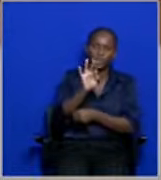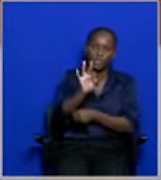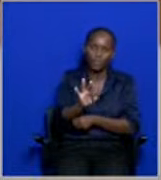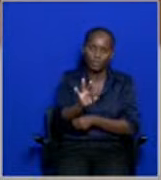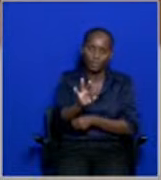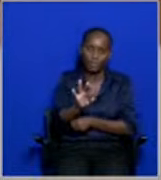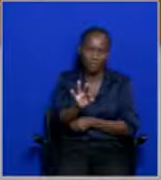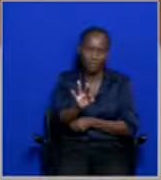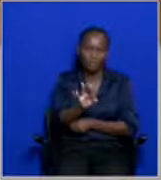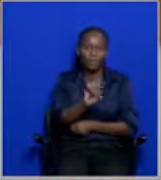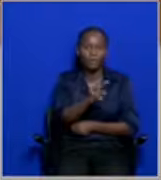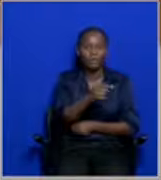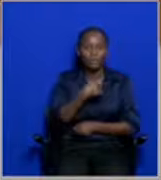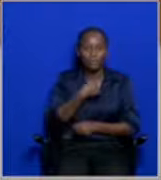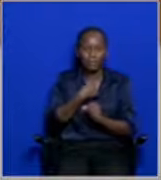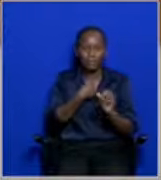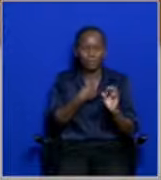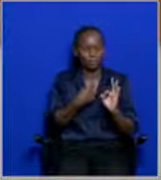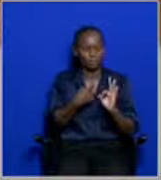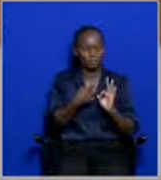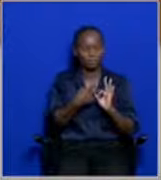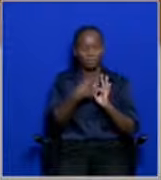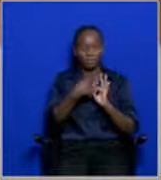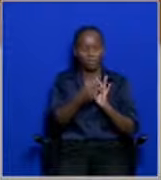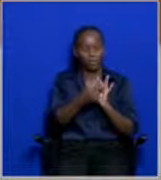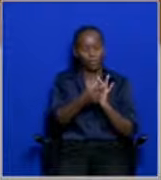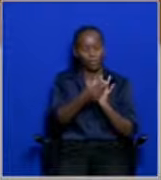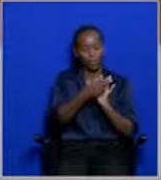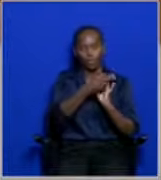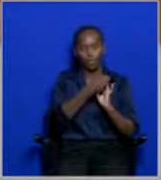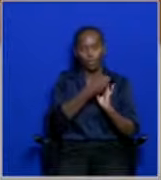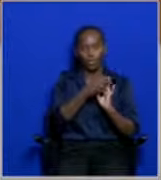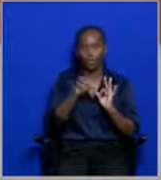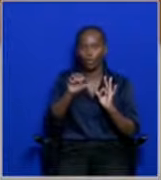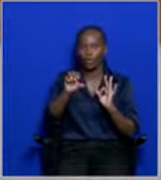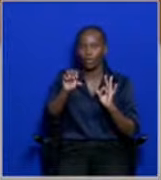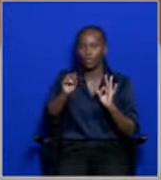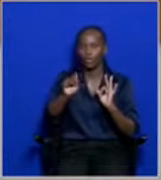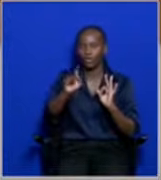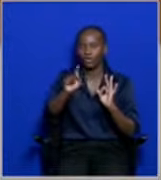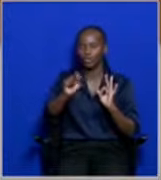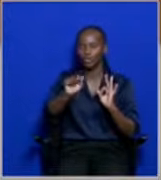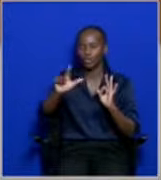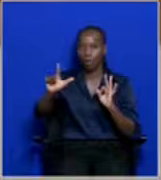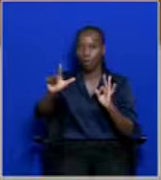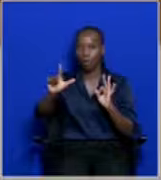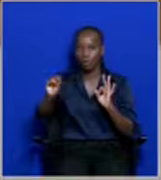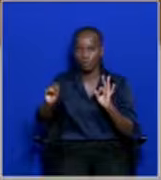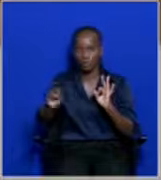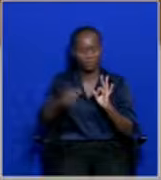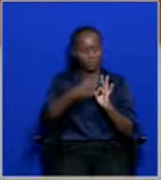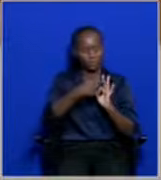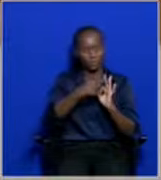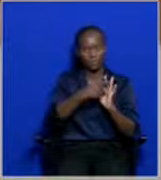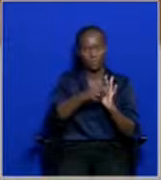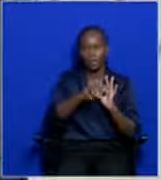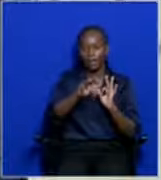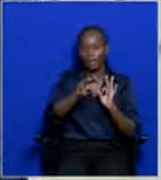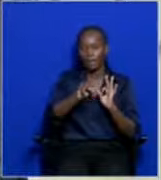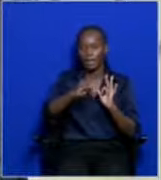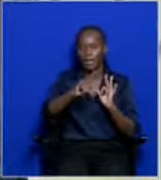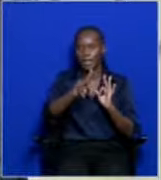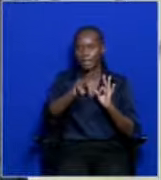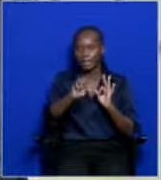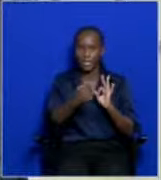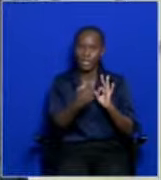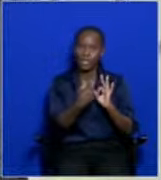Stolz and Constable Mackenzie, I think I was with Constable Stolz and Constable Mackenzie, as we